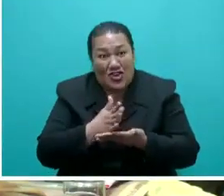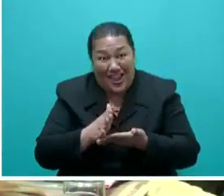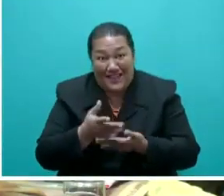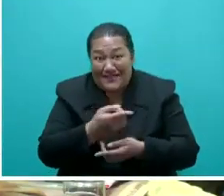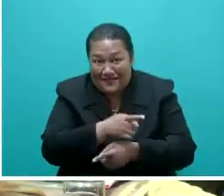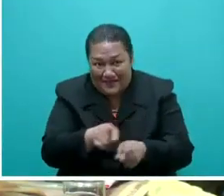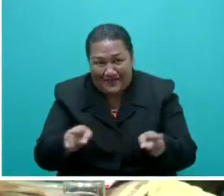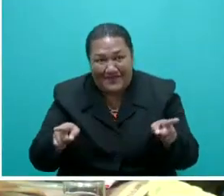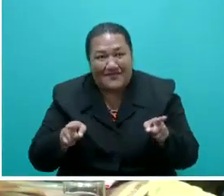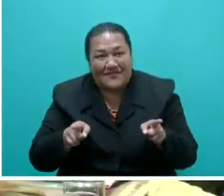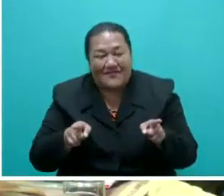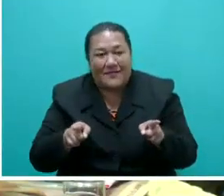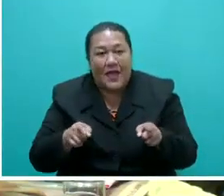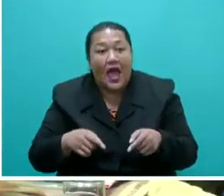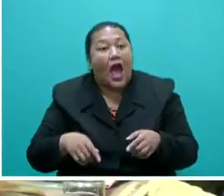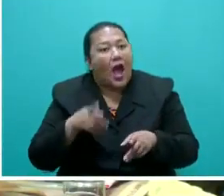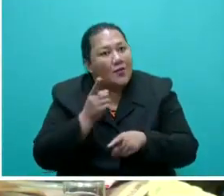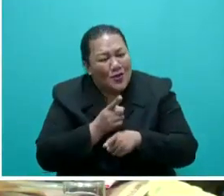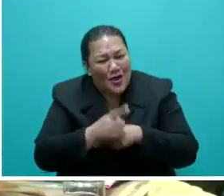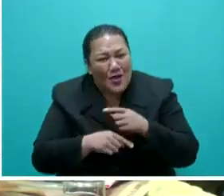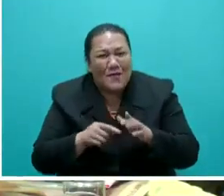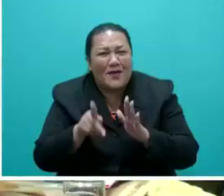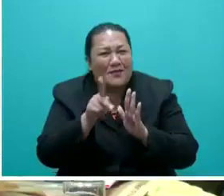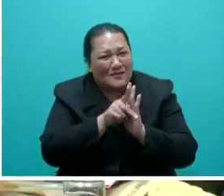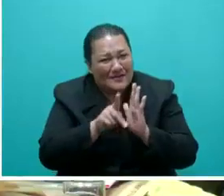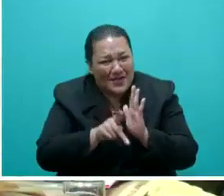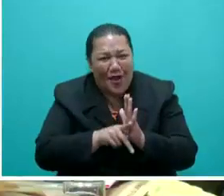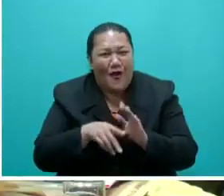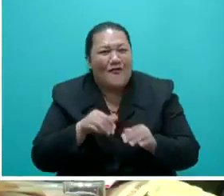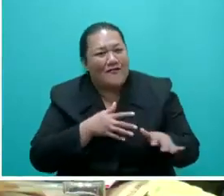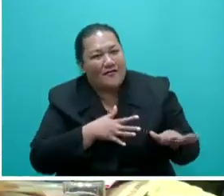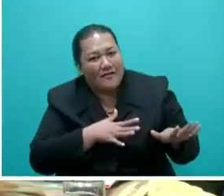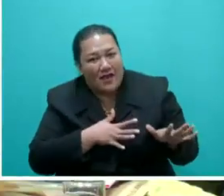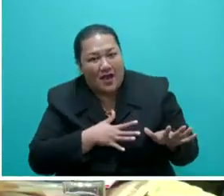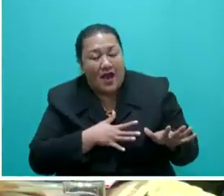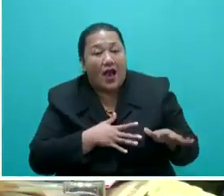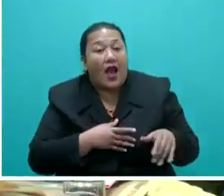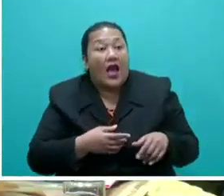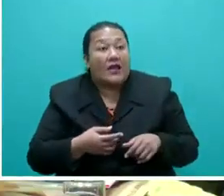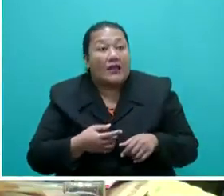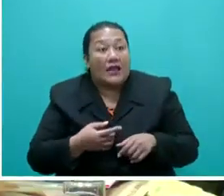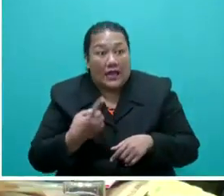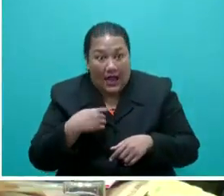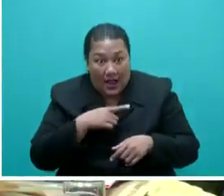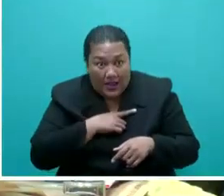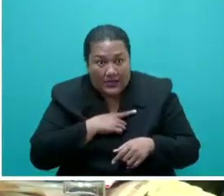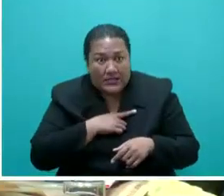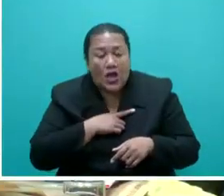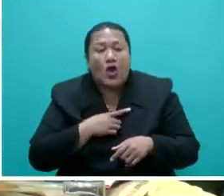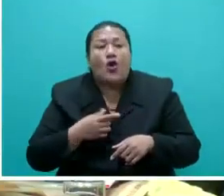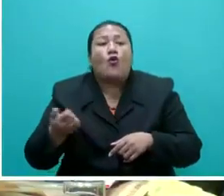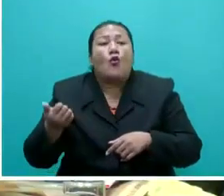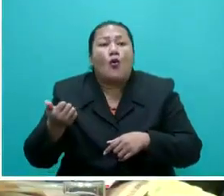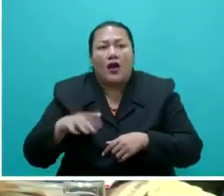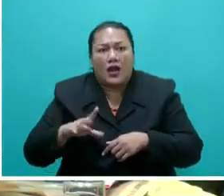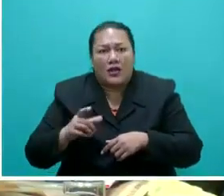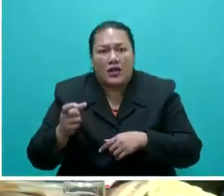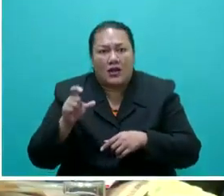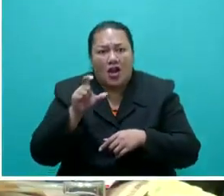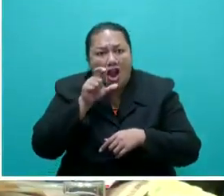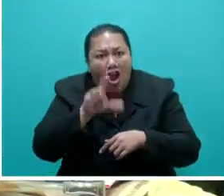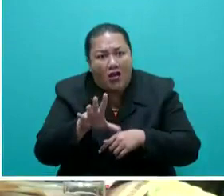I'm talking about the politics of fear that was sowed against some of us who were named in a curse. Not fear